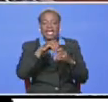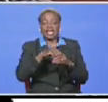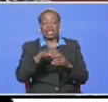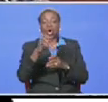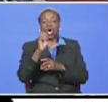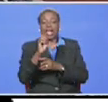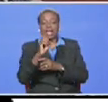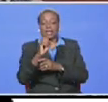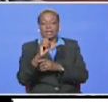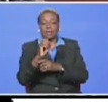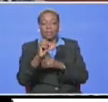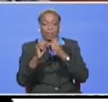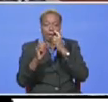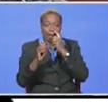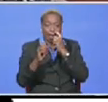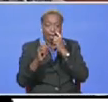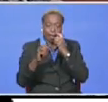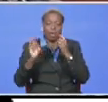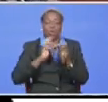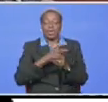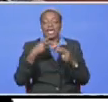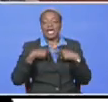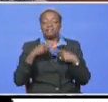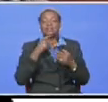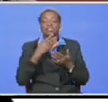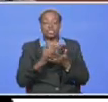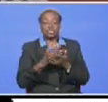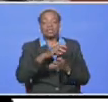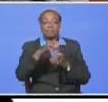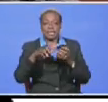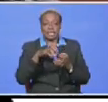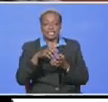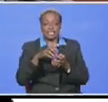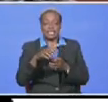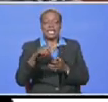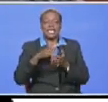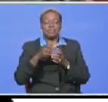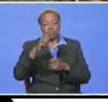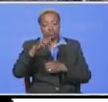phenomenal remix to Roadhog. So it's going to be dropping this weekend.